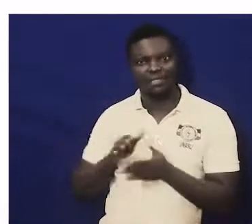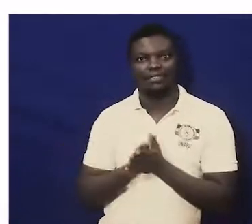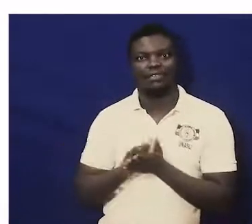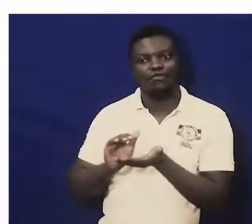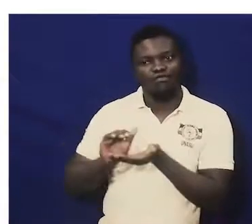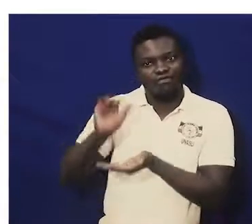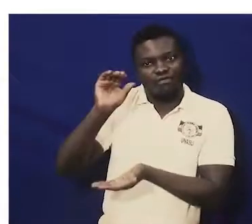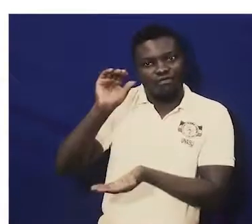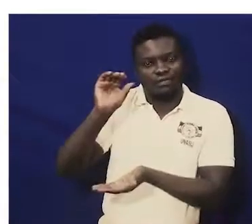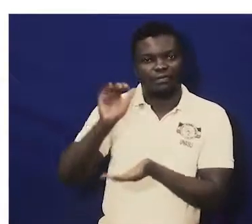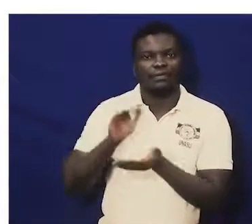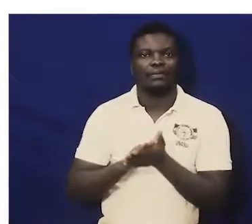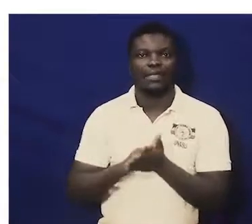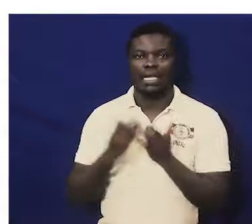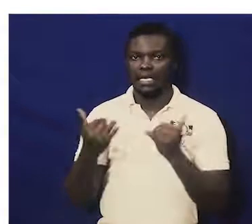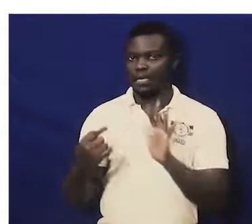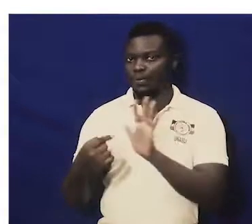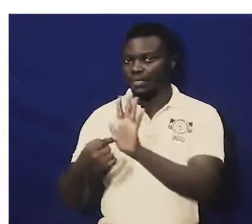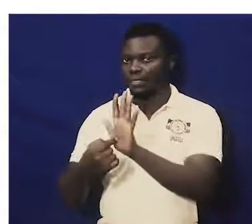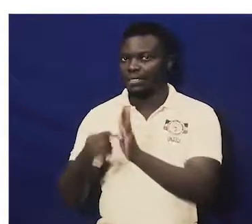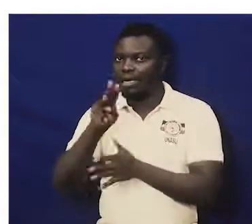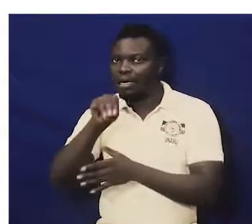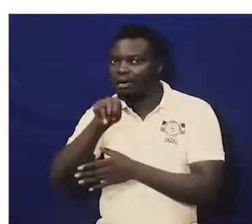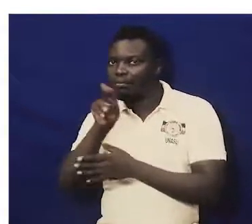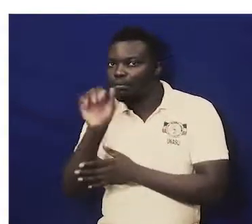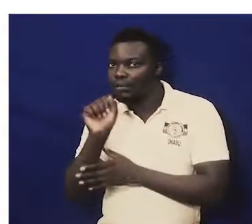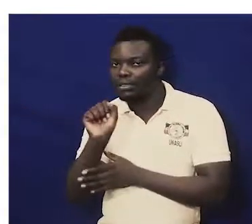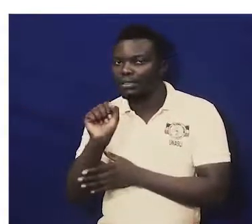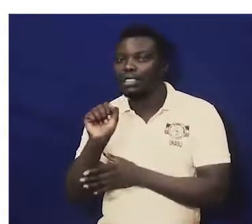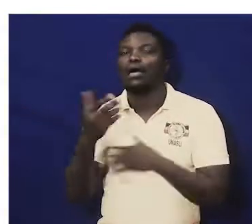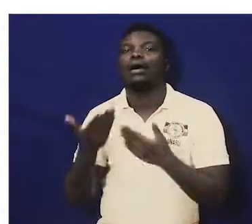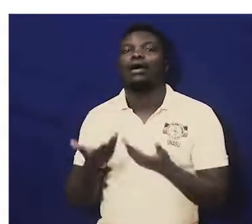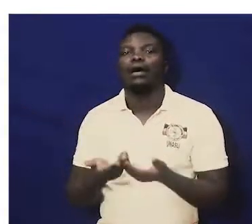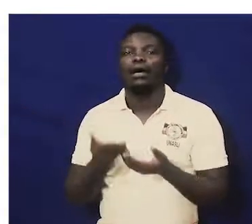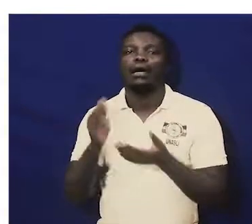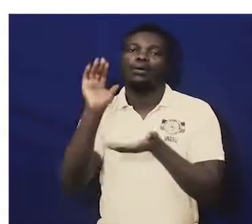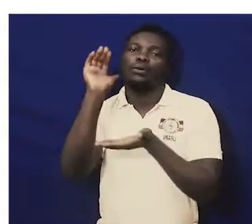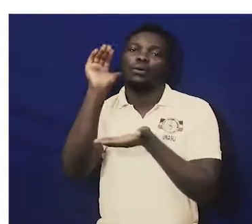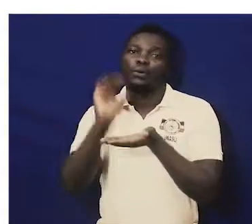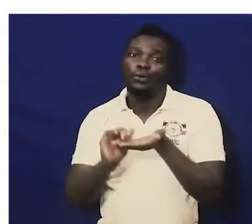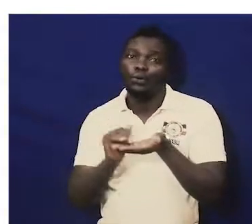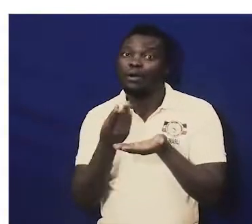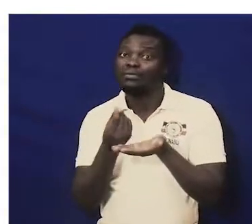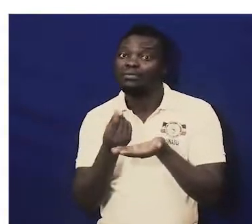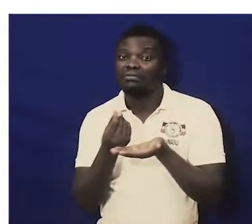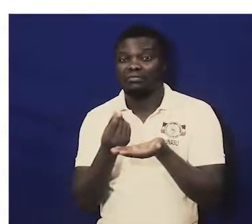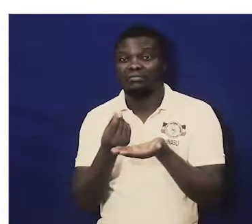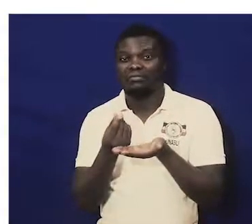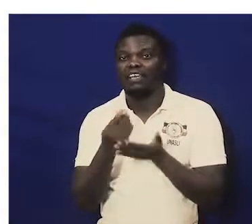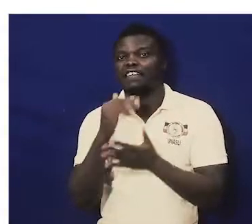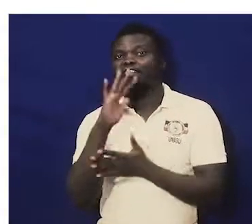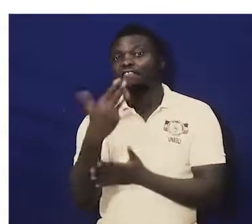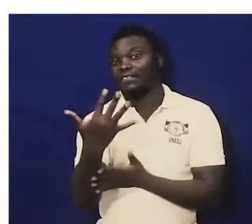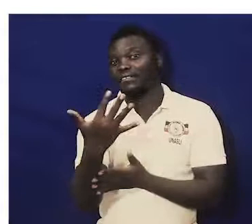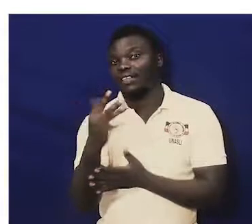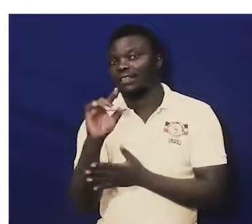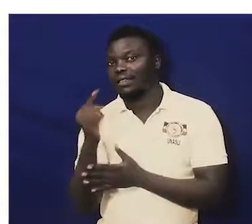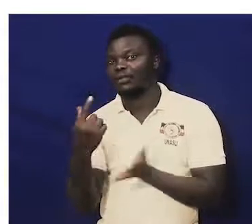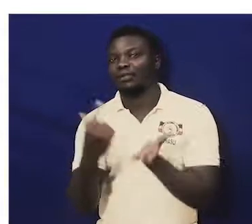this example, Musa made a loss of 5,000